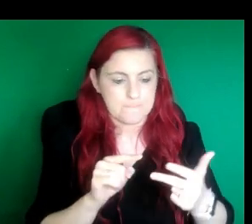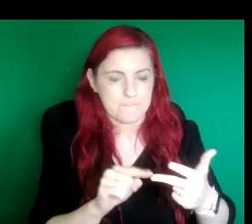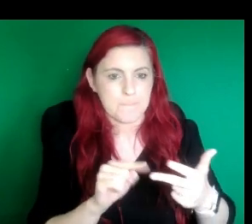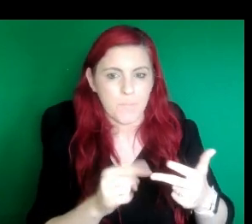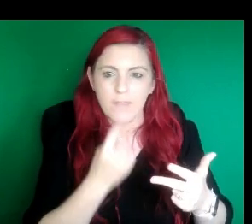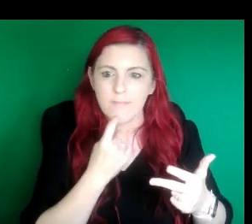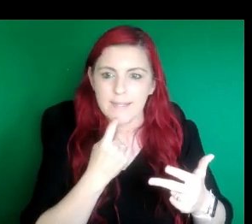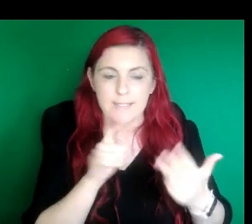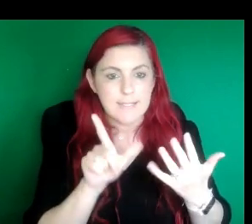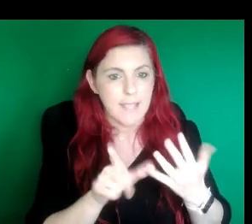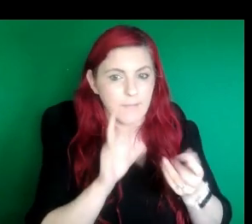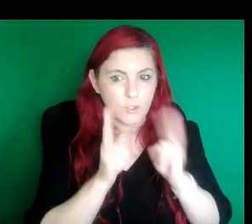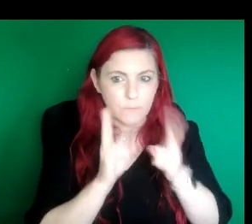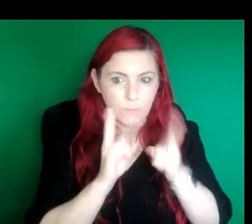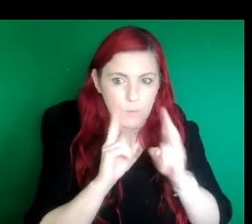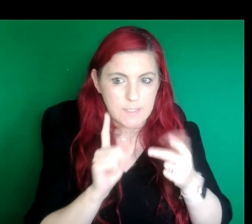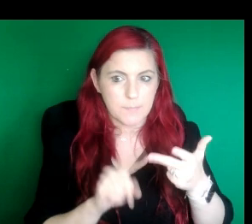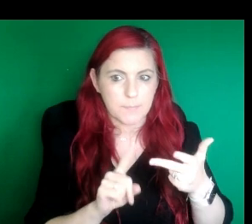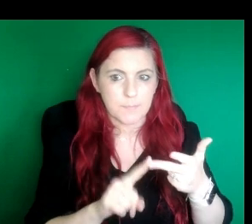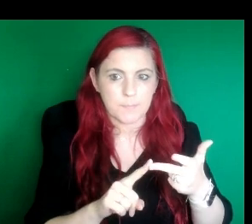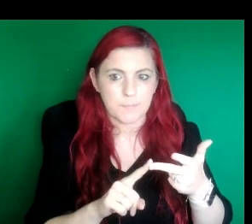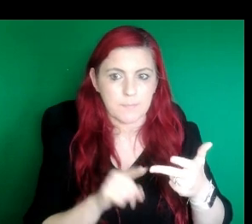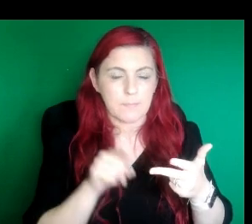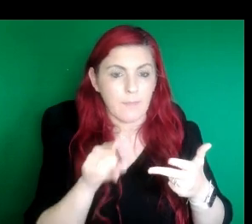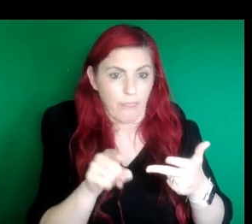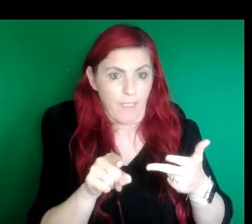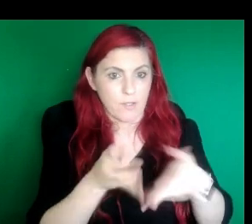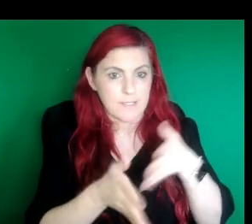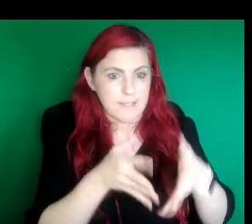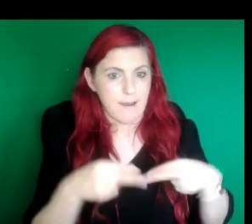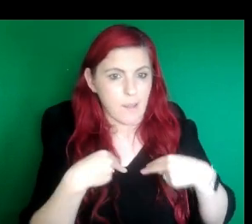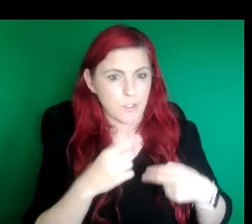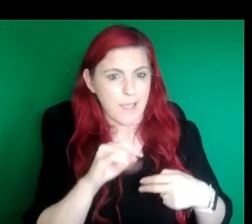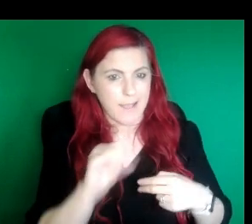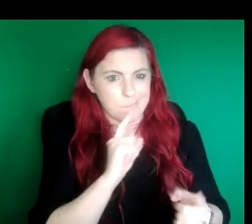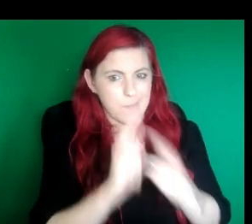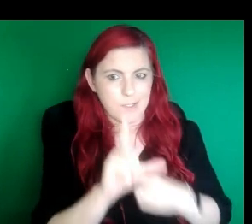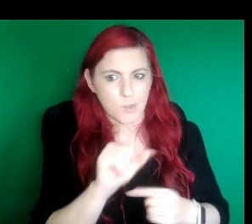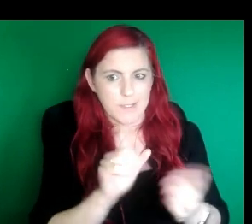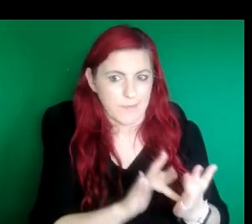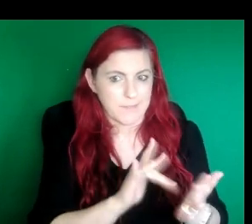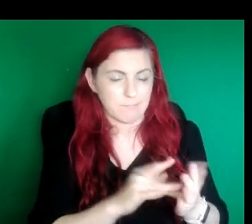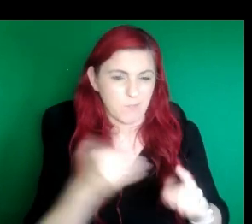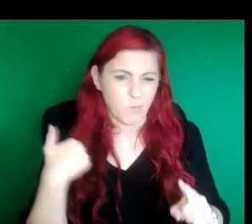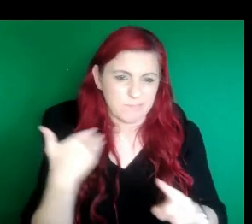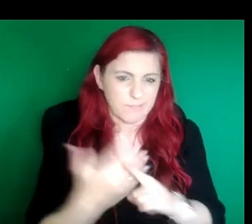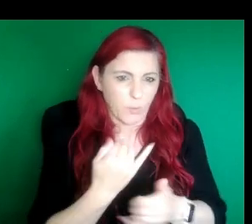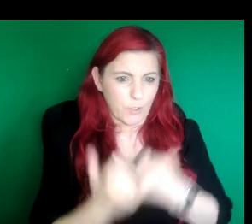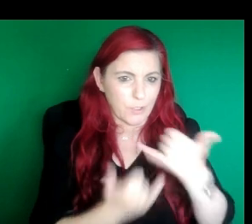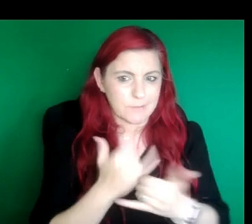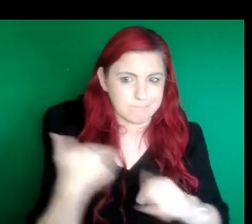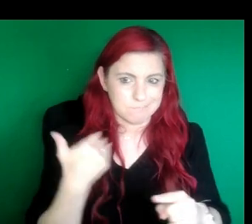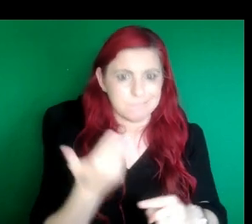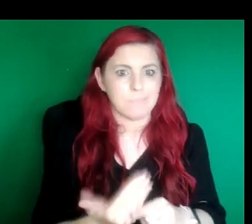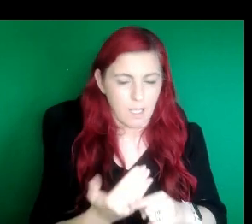And then in Finland, I did 7 interviews. In Finland, the Sign Language Act had passed in 2015. Again, quite a while since the Act